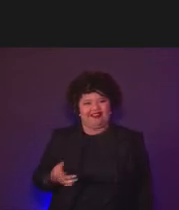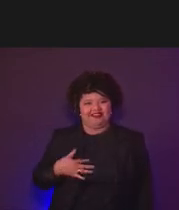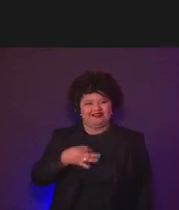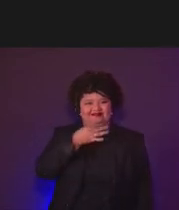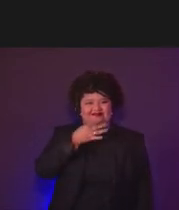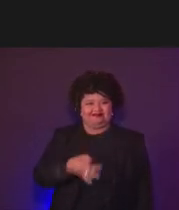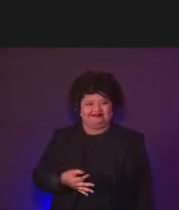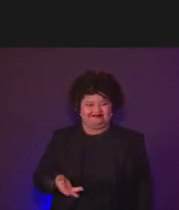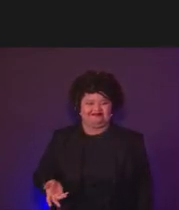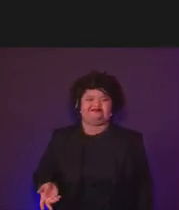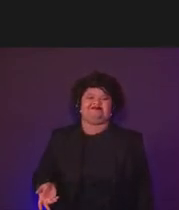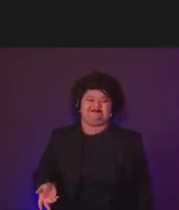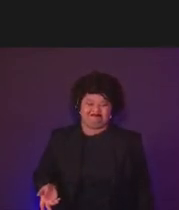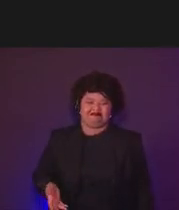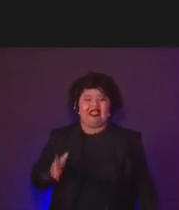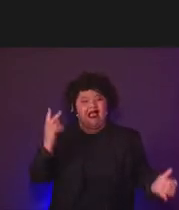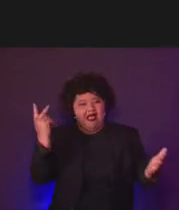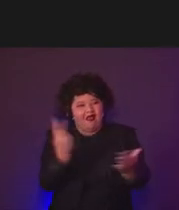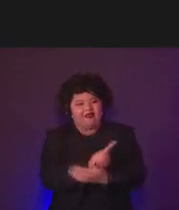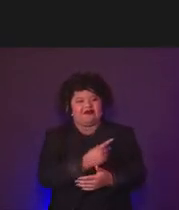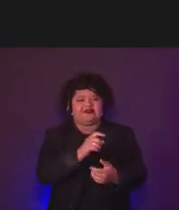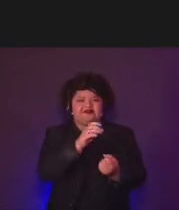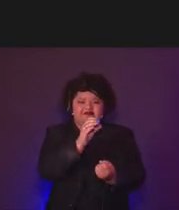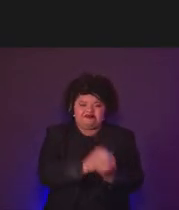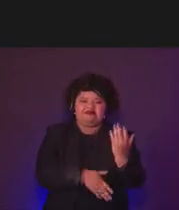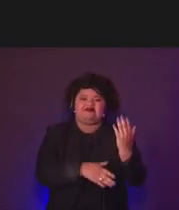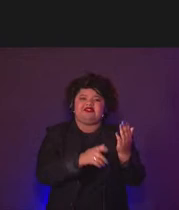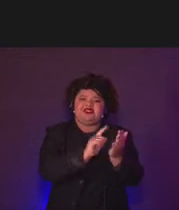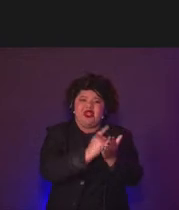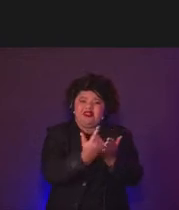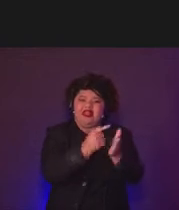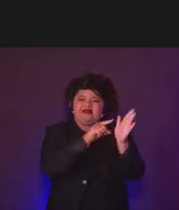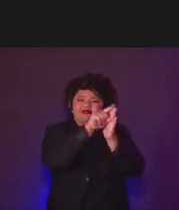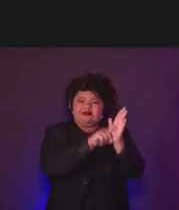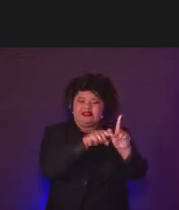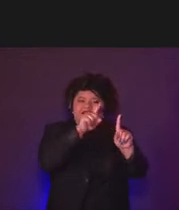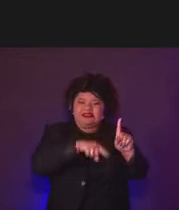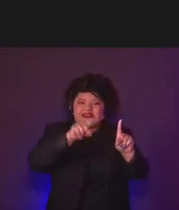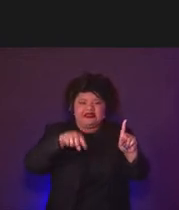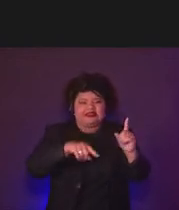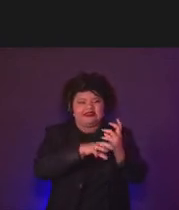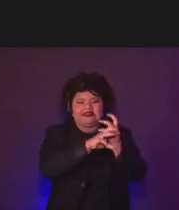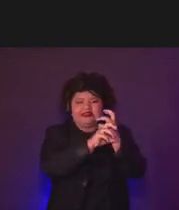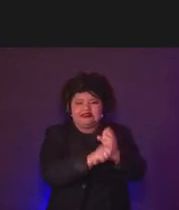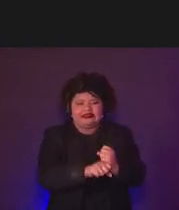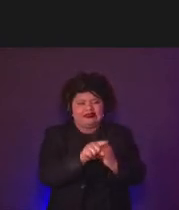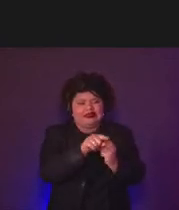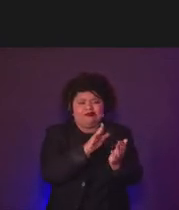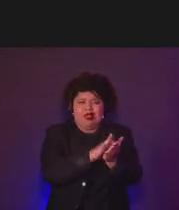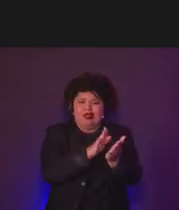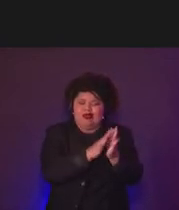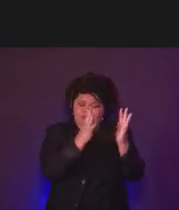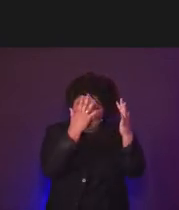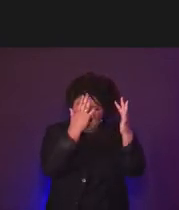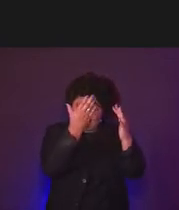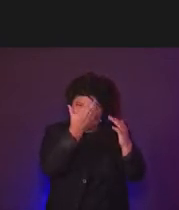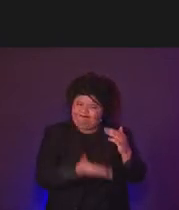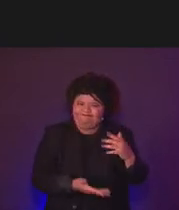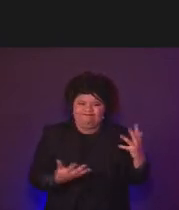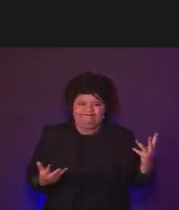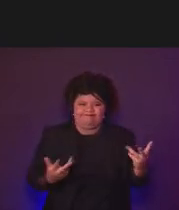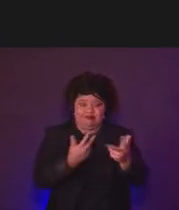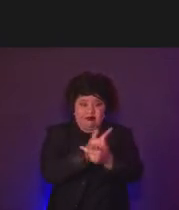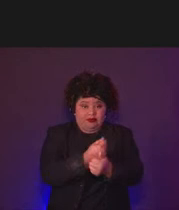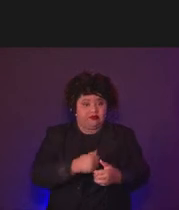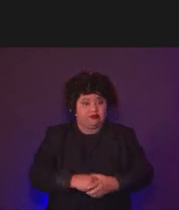journalism, which deserves all of its accolades, including that one, of course, tonight. Okay, it